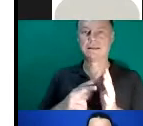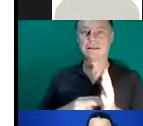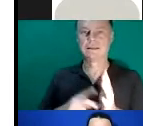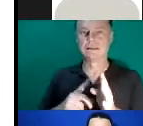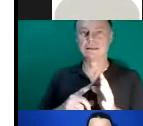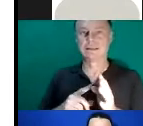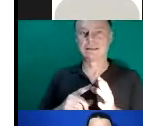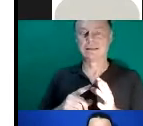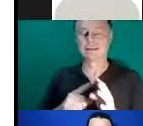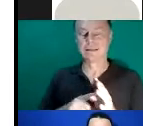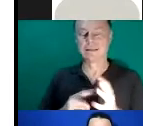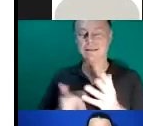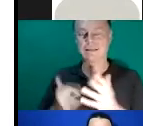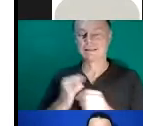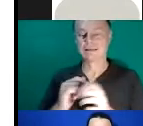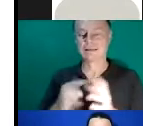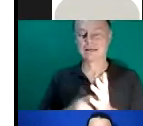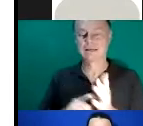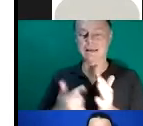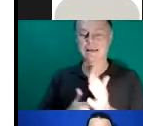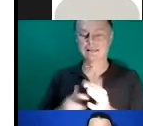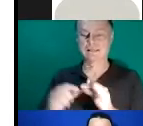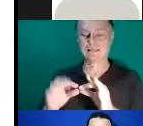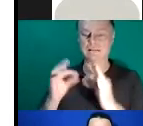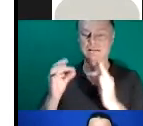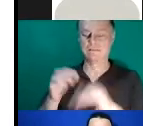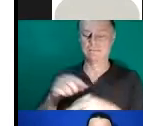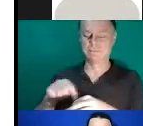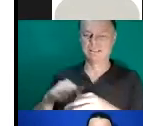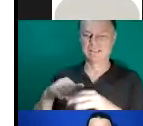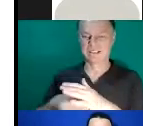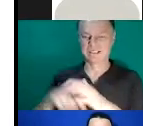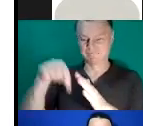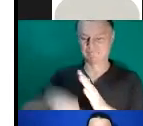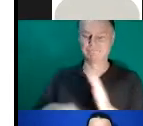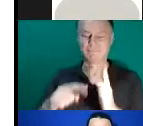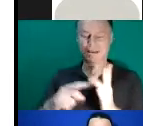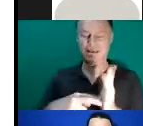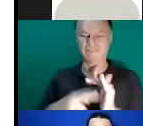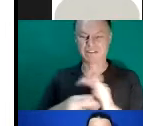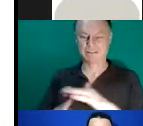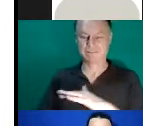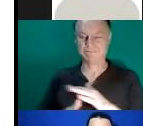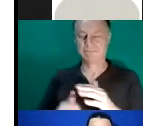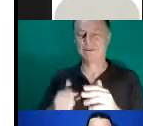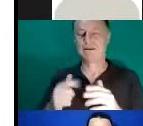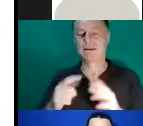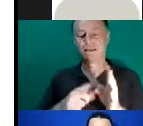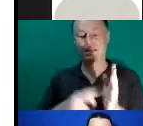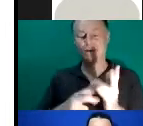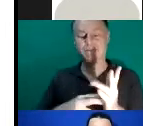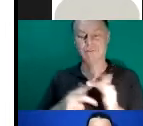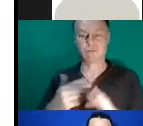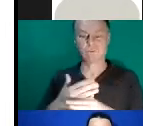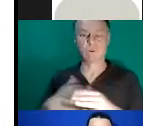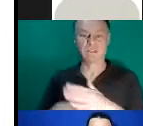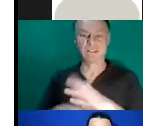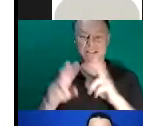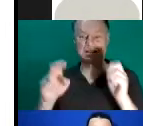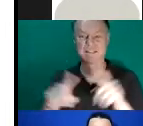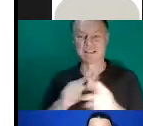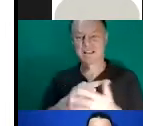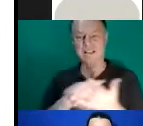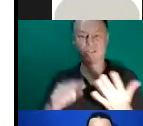ovens. Finally, Edna von Tassel worked in the castle, and similar to the others I've just mentioned,